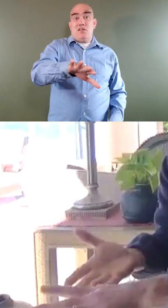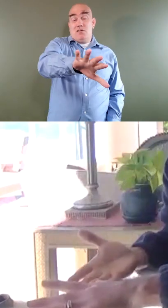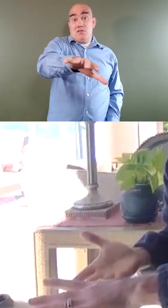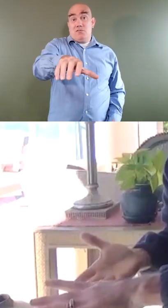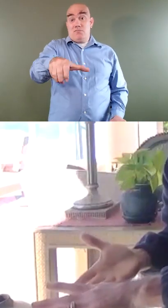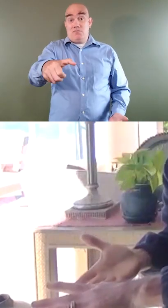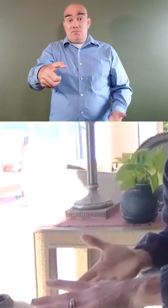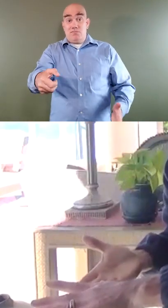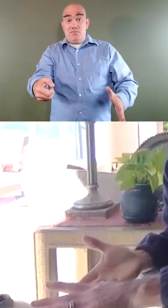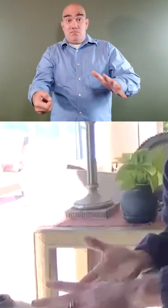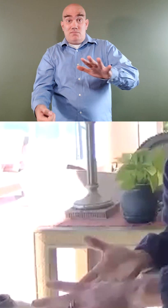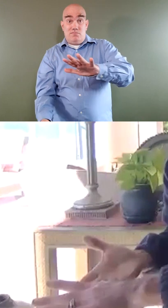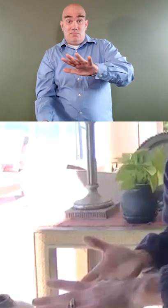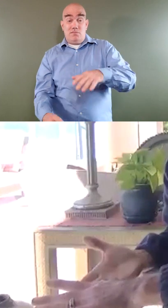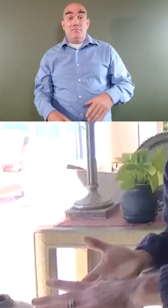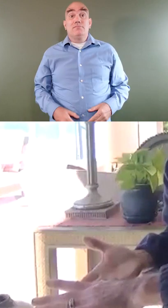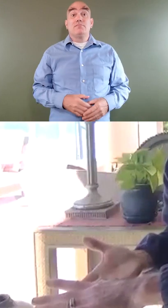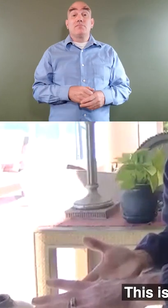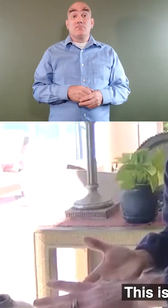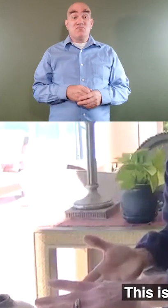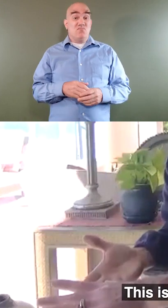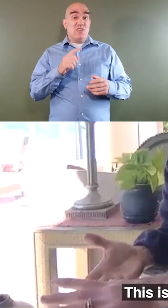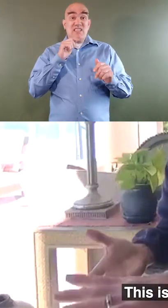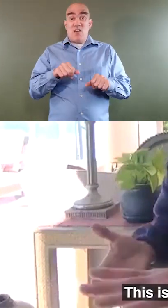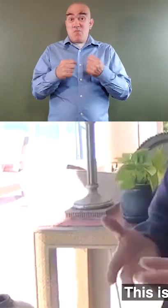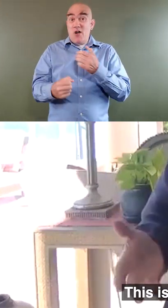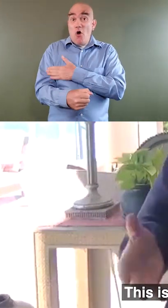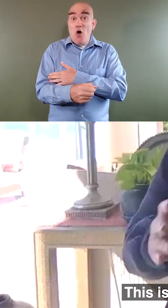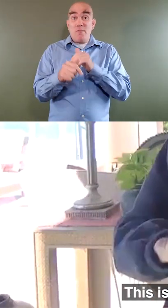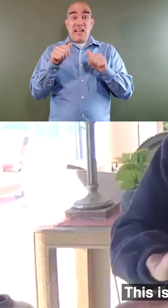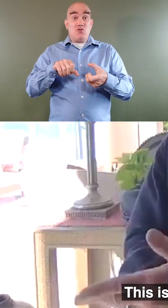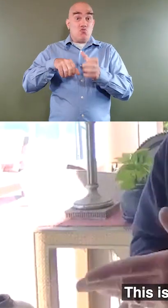or pulling in or back. This is one